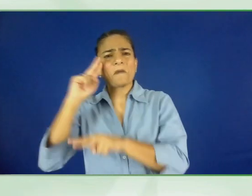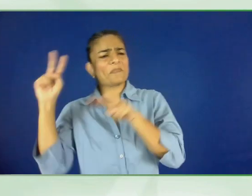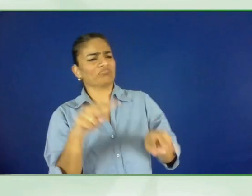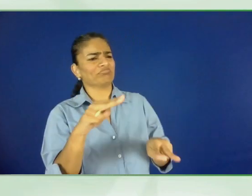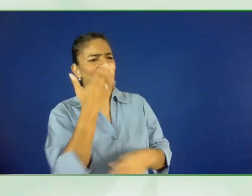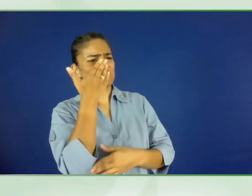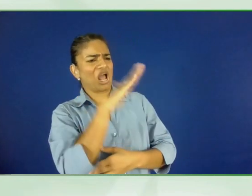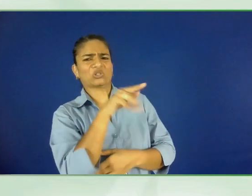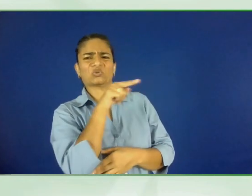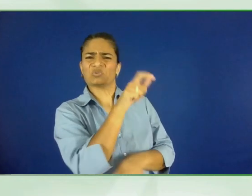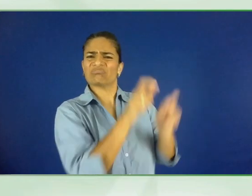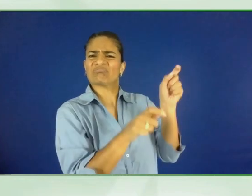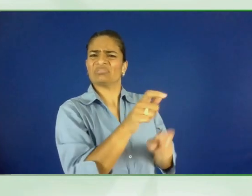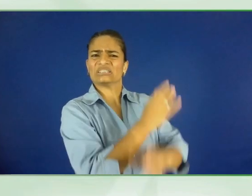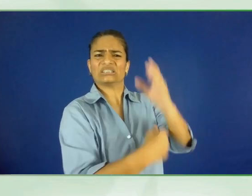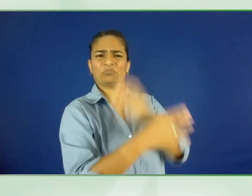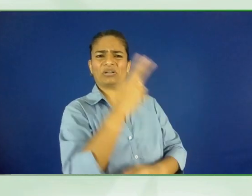life.